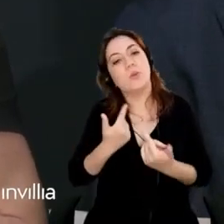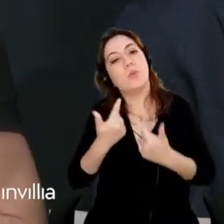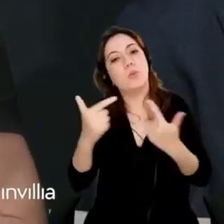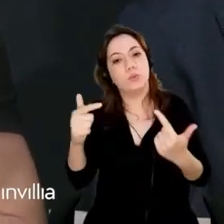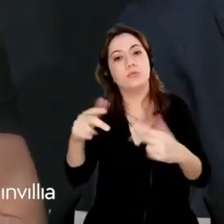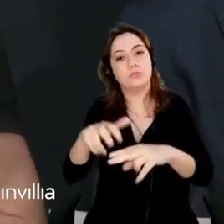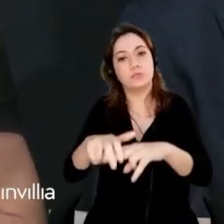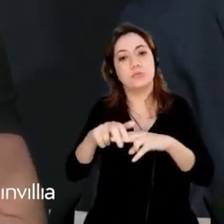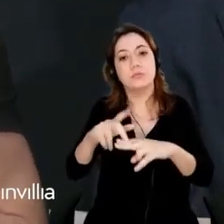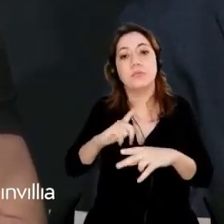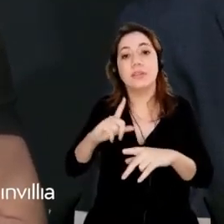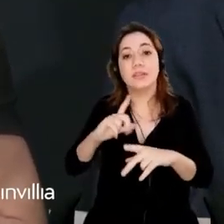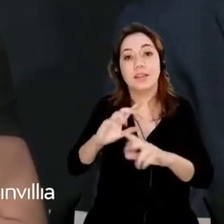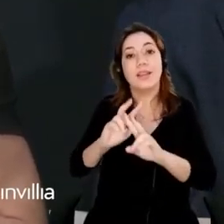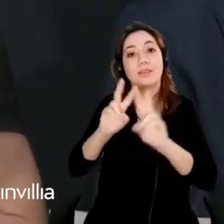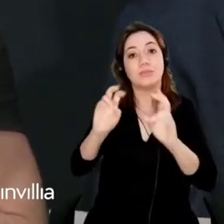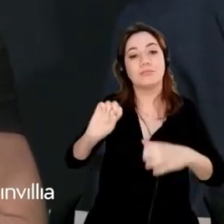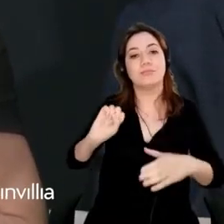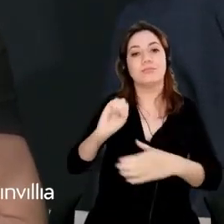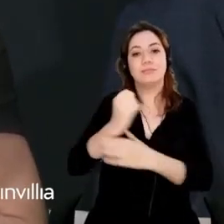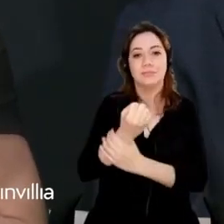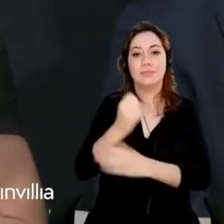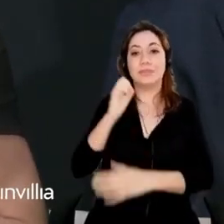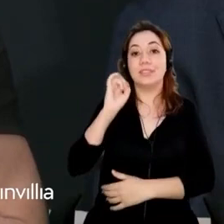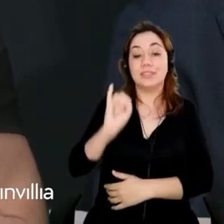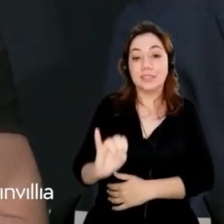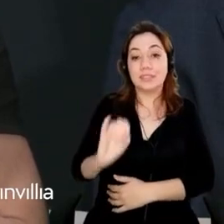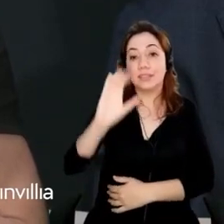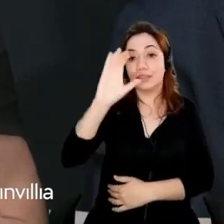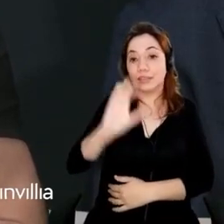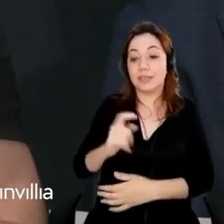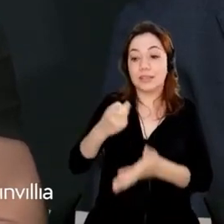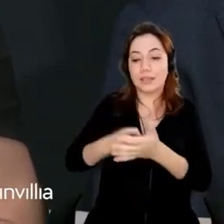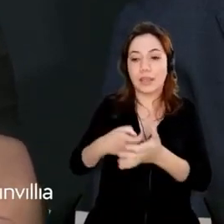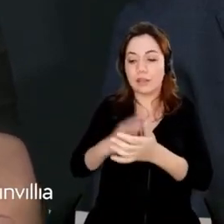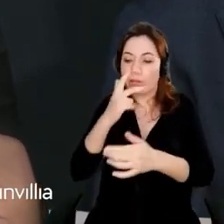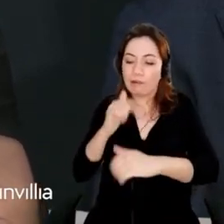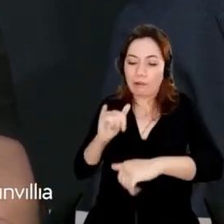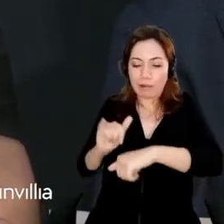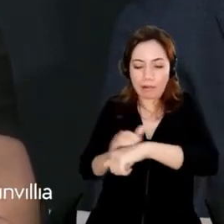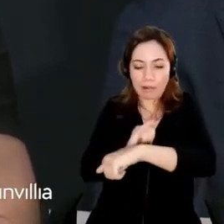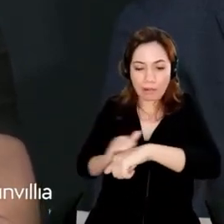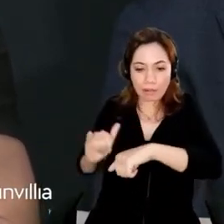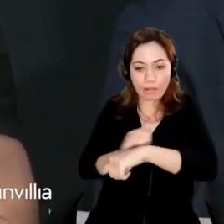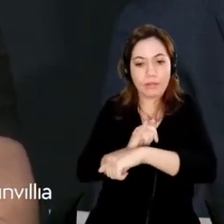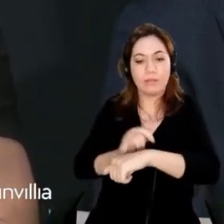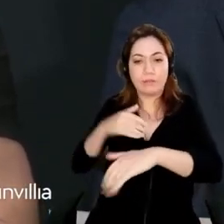If the customer tries to trick the system, he can understand that I'm forecasting his death.